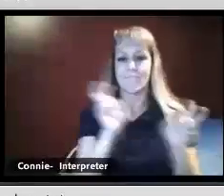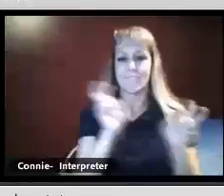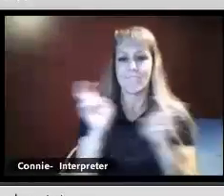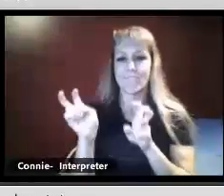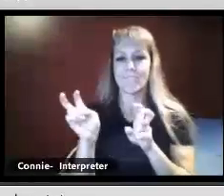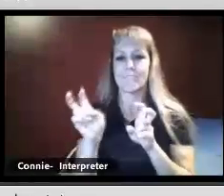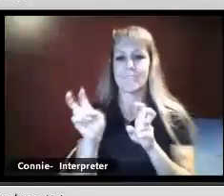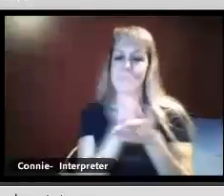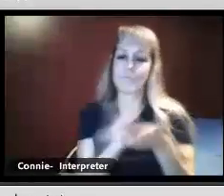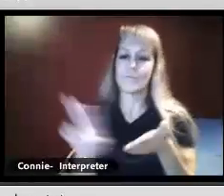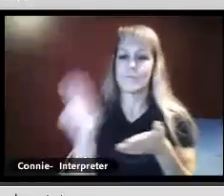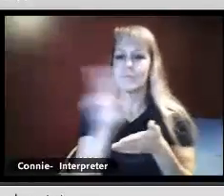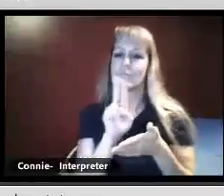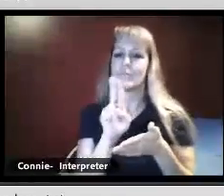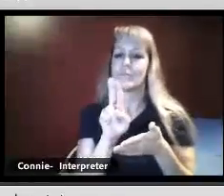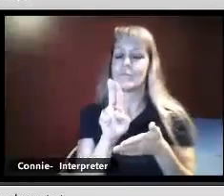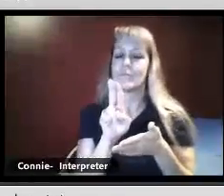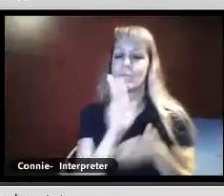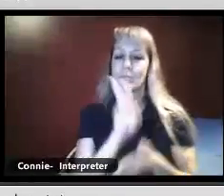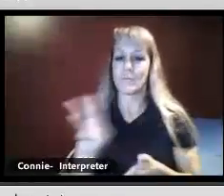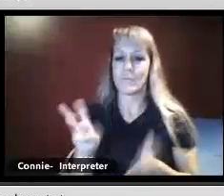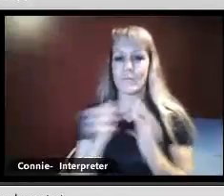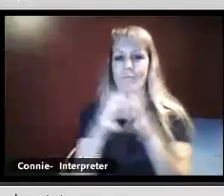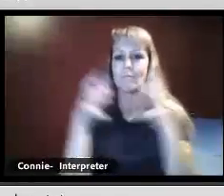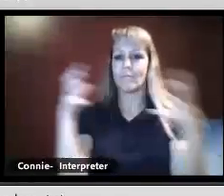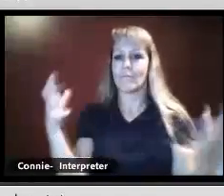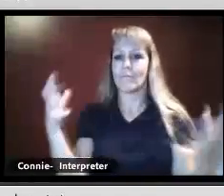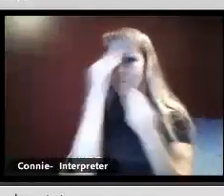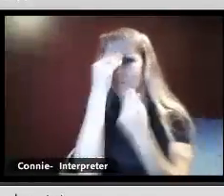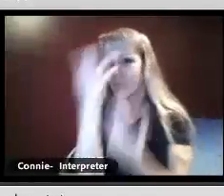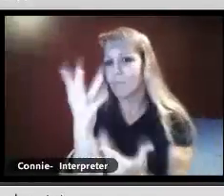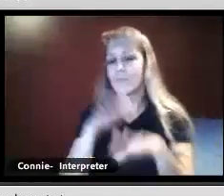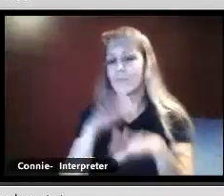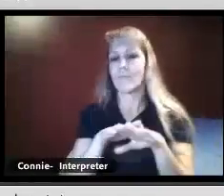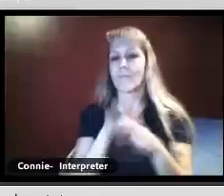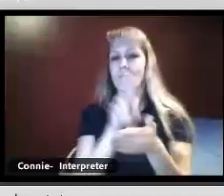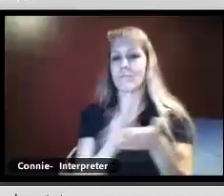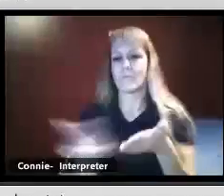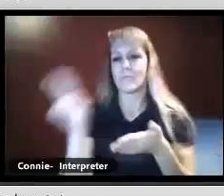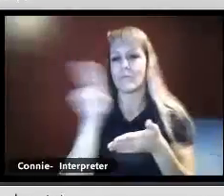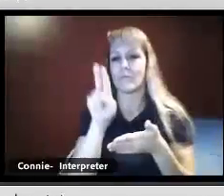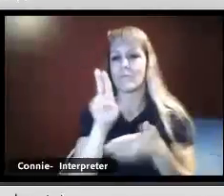university websites. There's an enormous amount of material that resides on university servers.